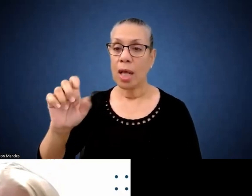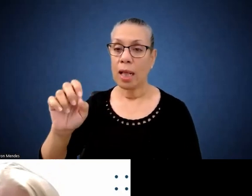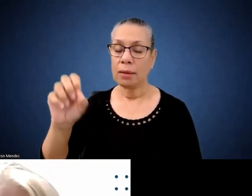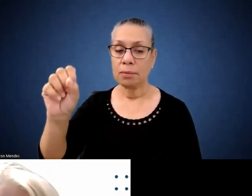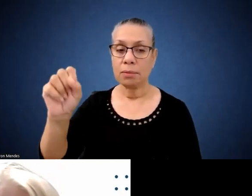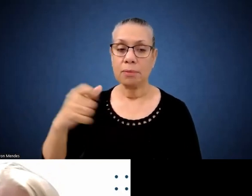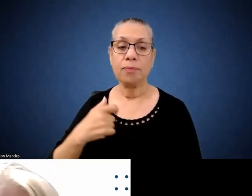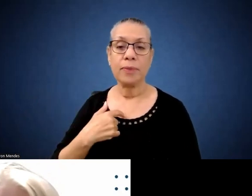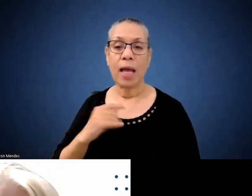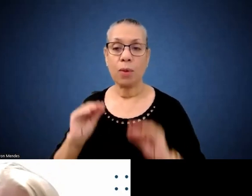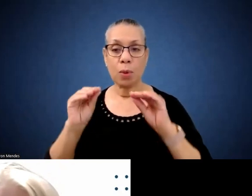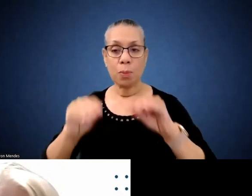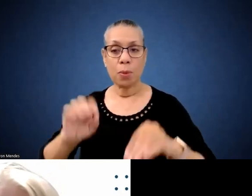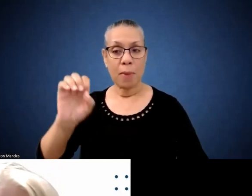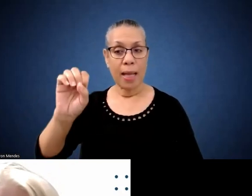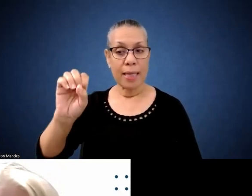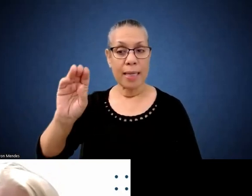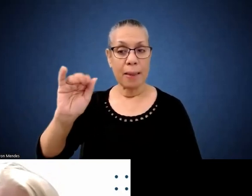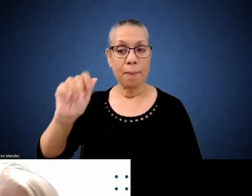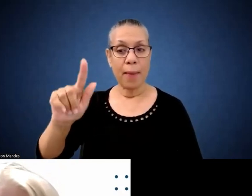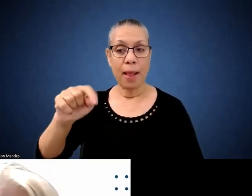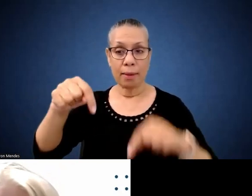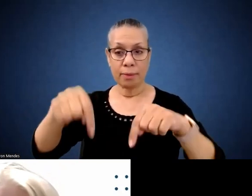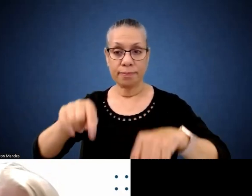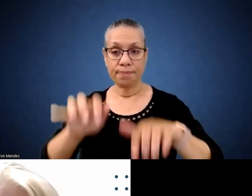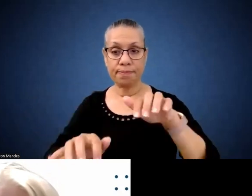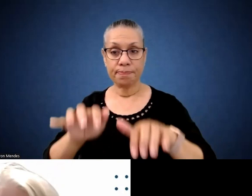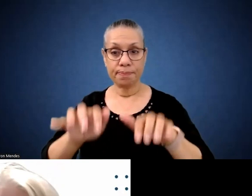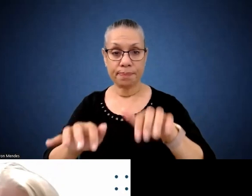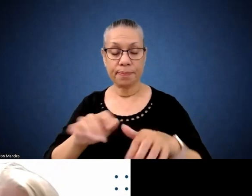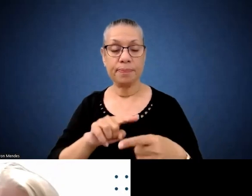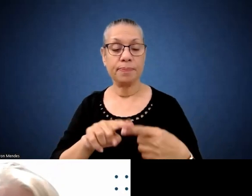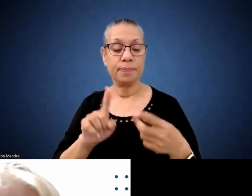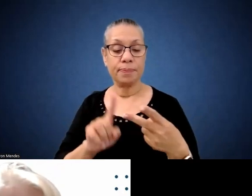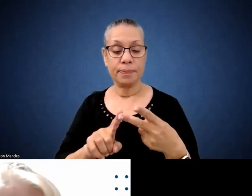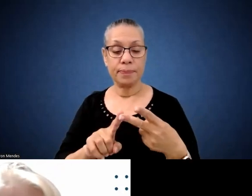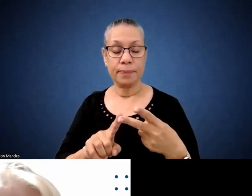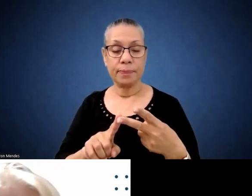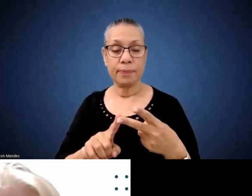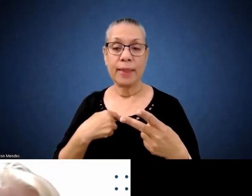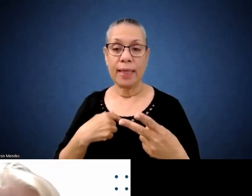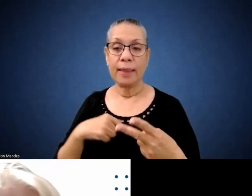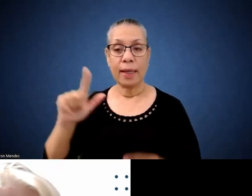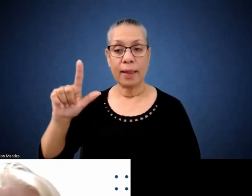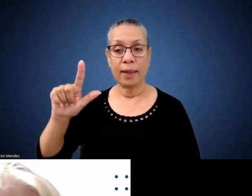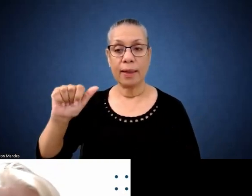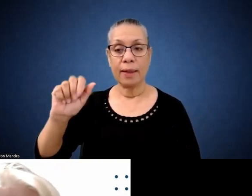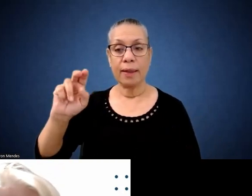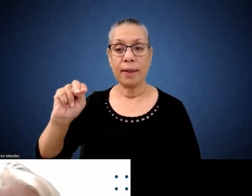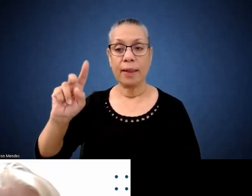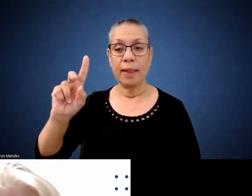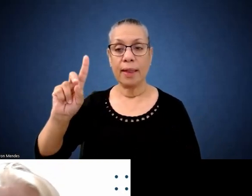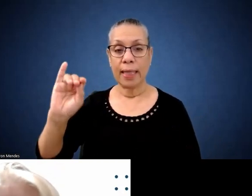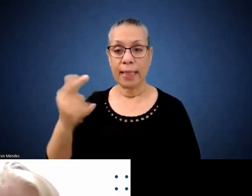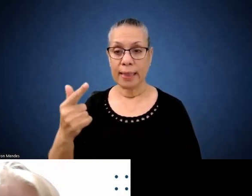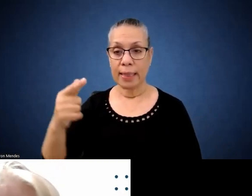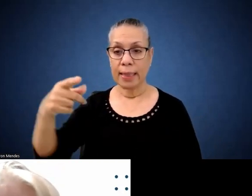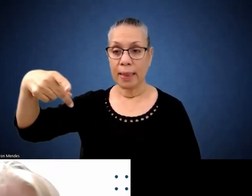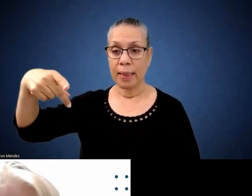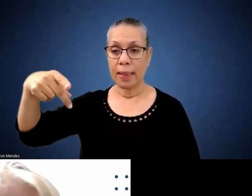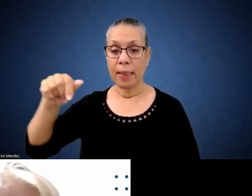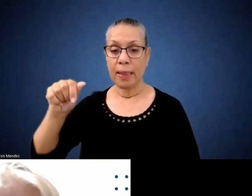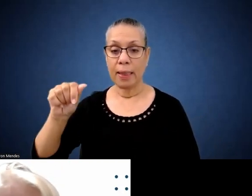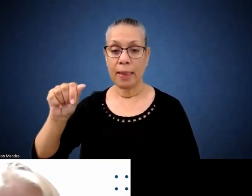put my email in the chat and as well as our landing page one more time. Would that be Michelle?